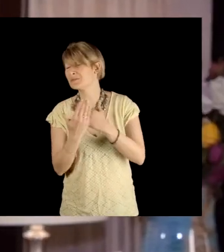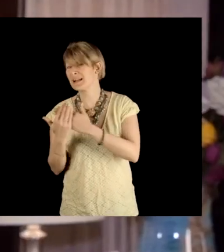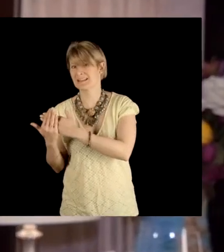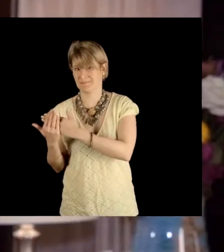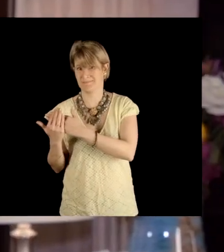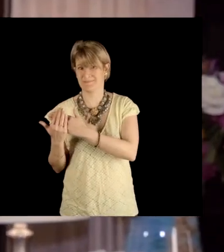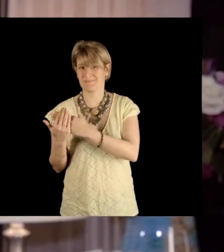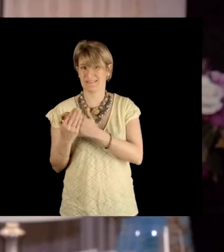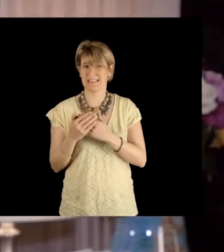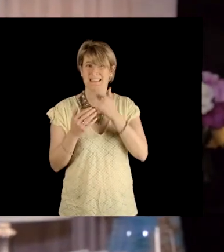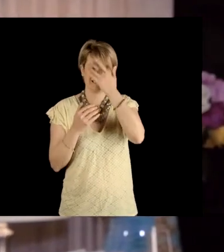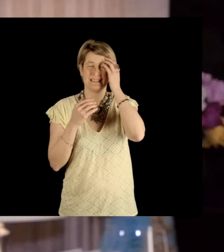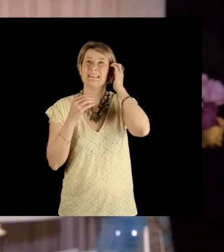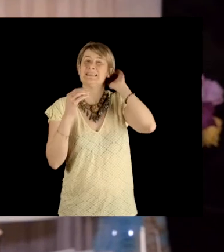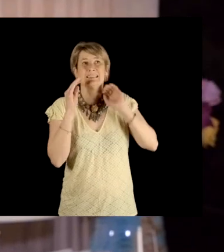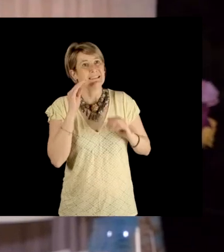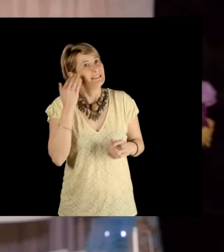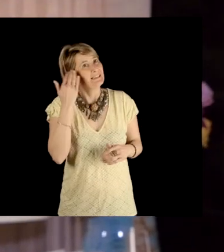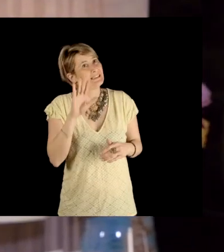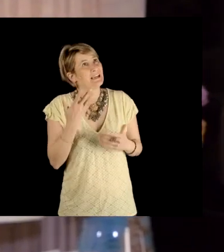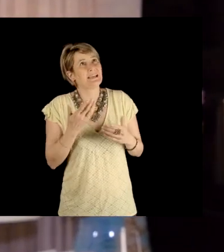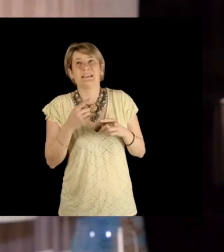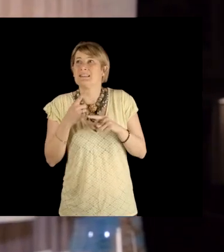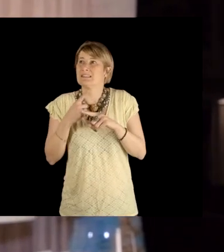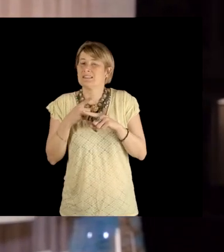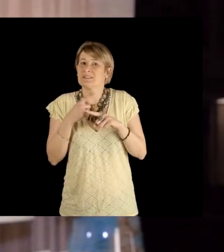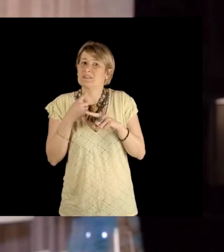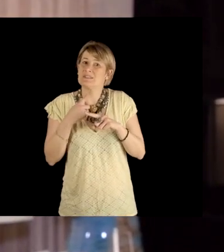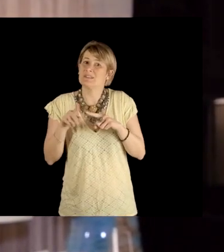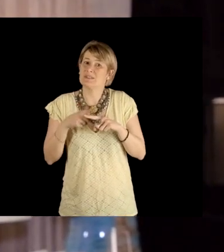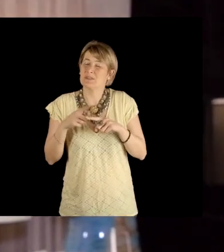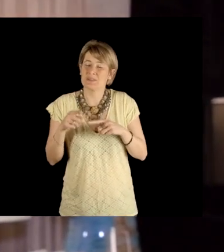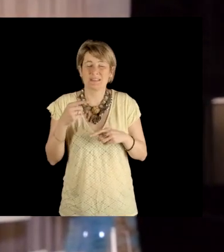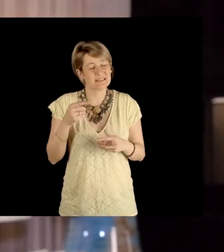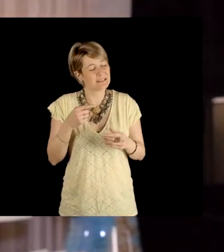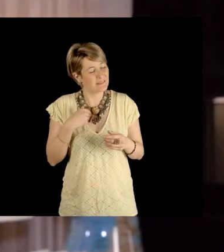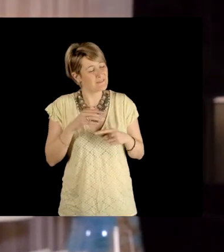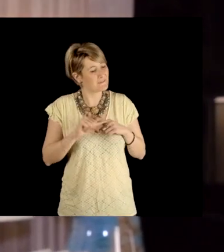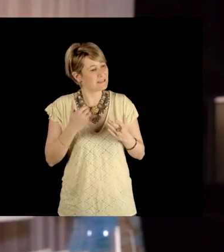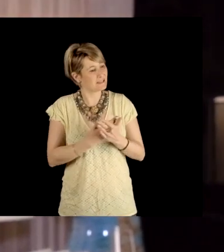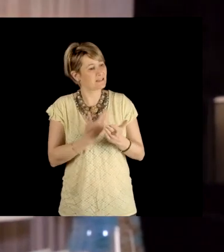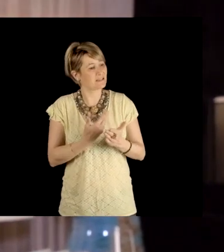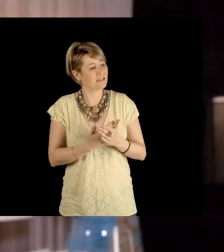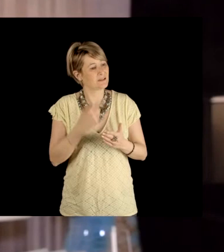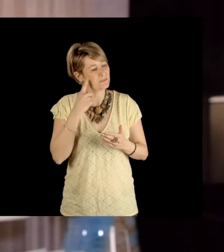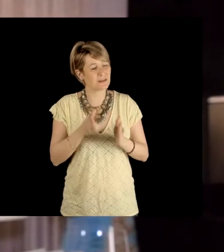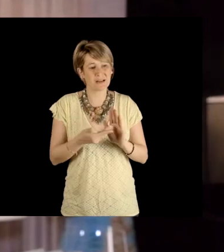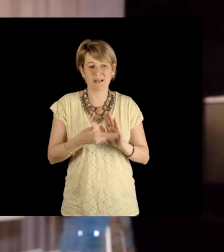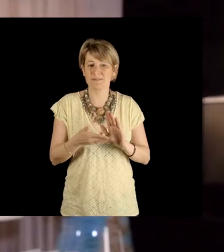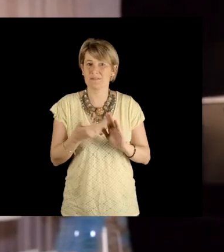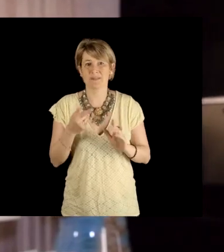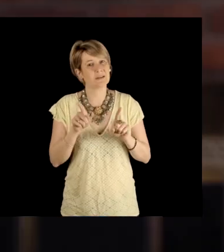start our day with morning meditation, and by the time we reach the sunset and evening is